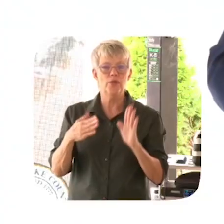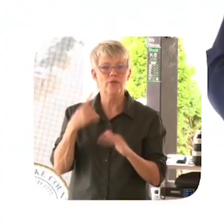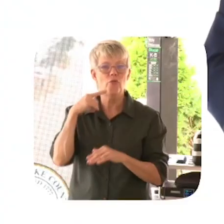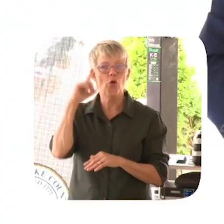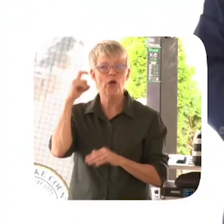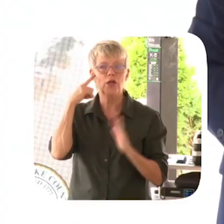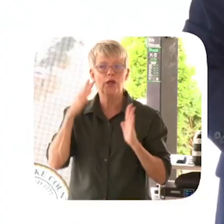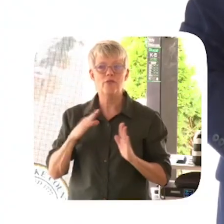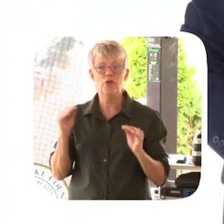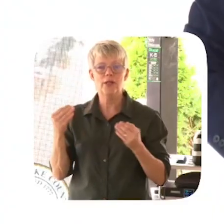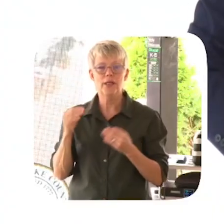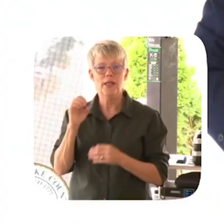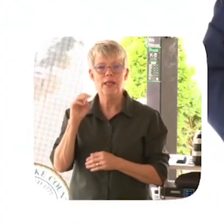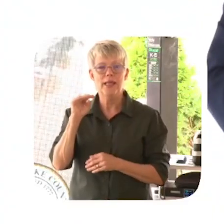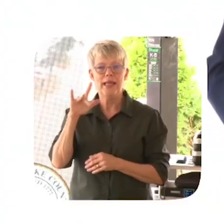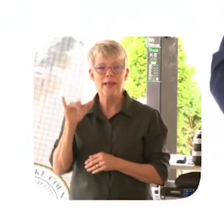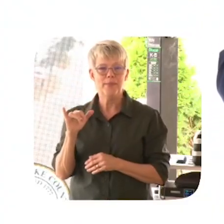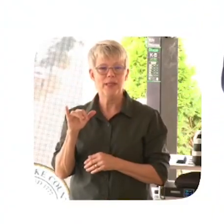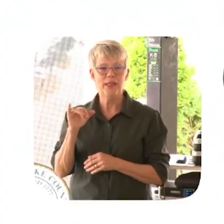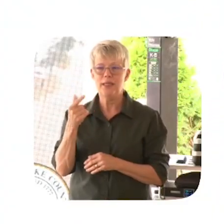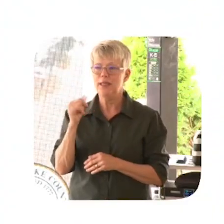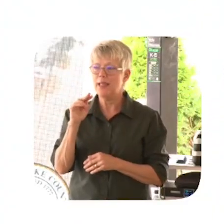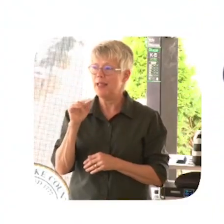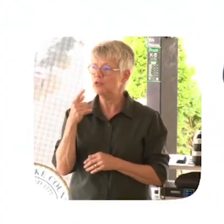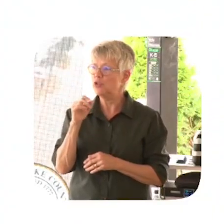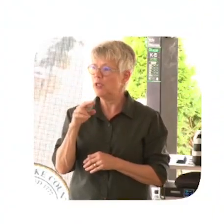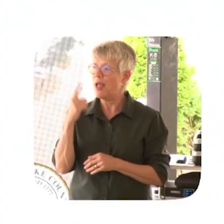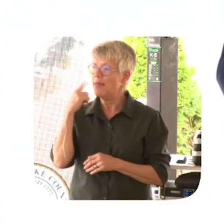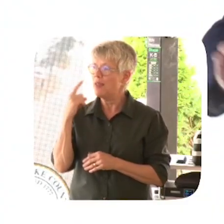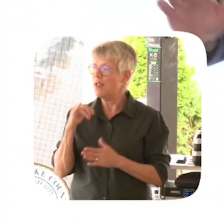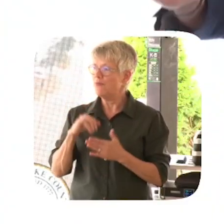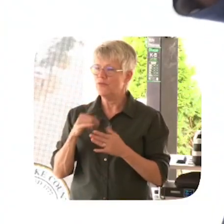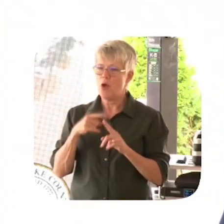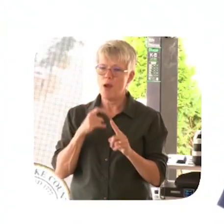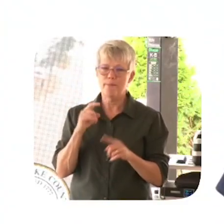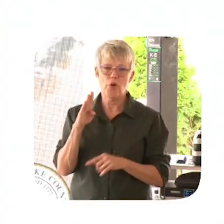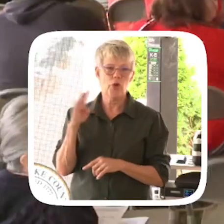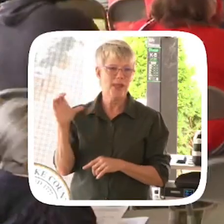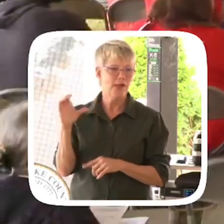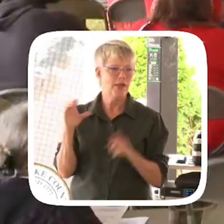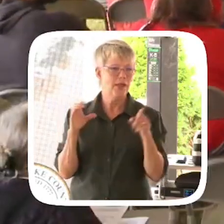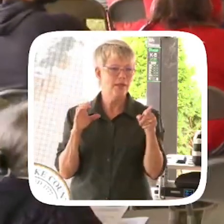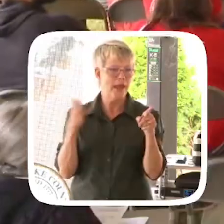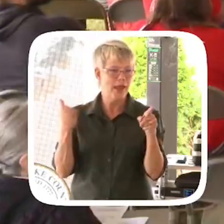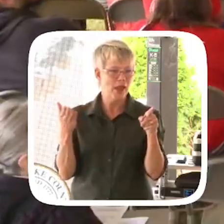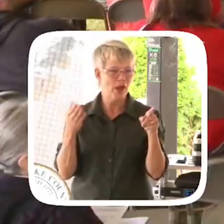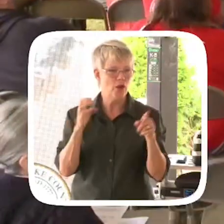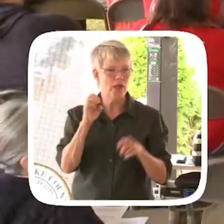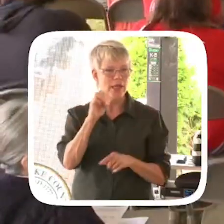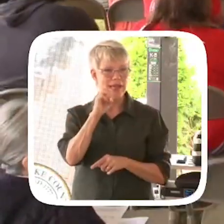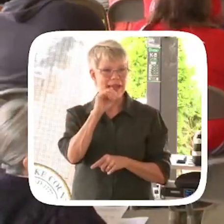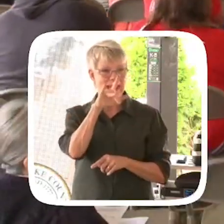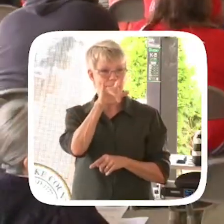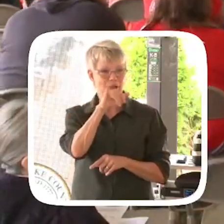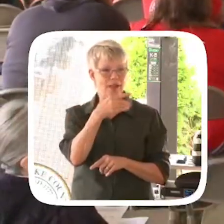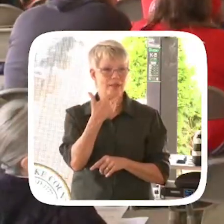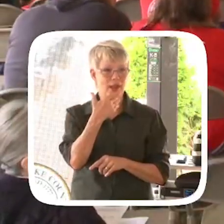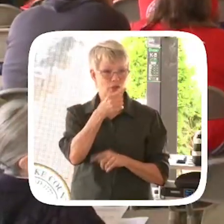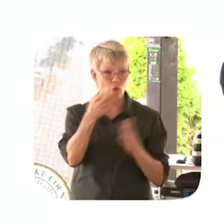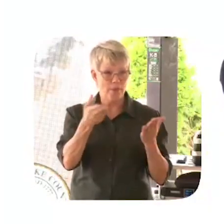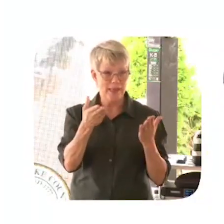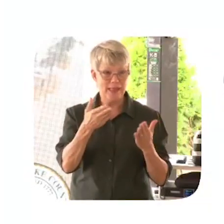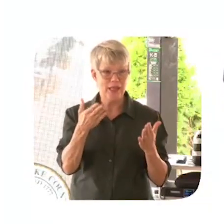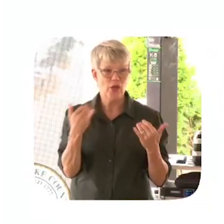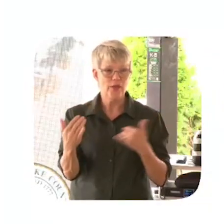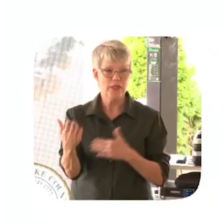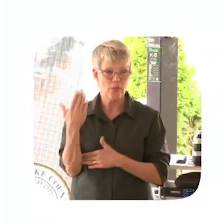governor's office this morning, Emily Ganji. And I believe Emily's a Burke County native. Where's Emily? There she is. Thank you, Emily, for being here this